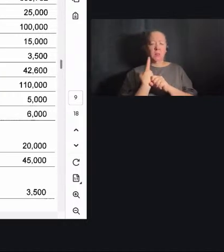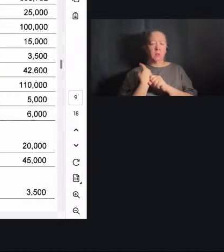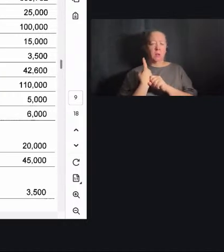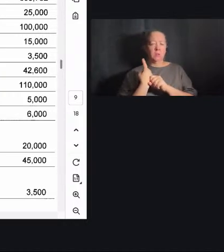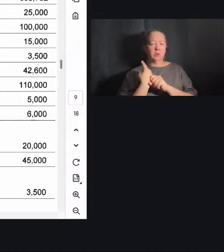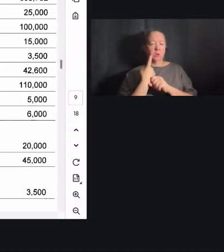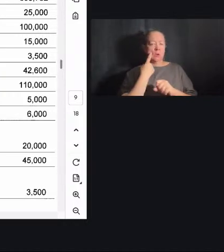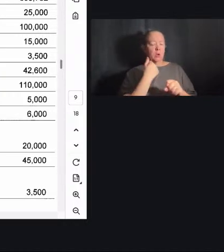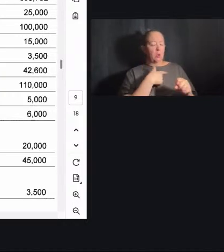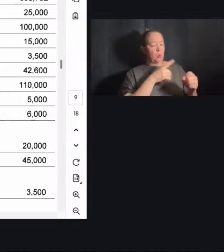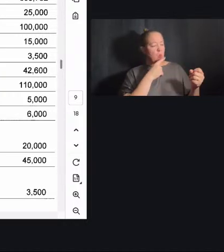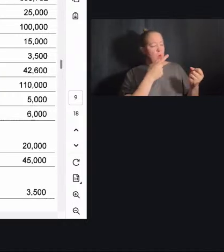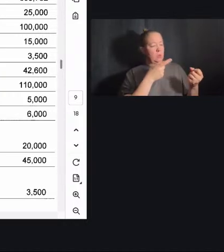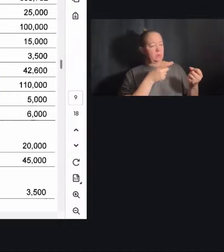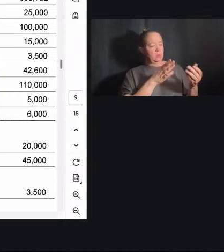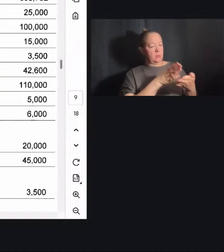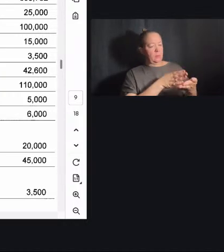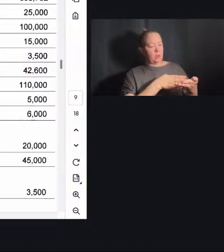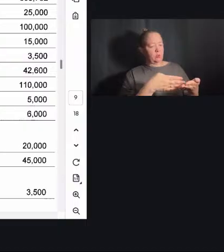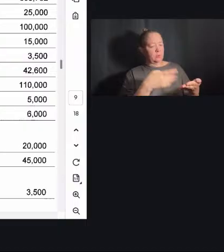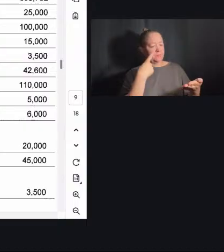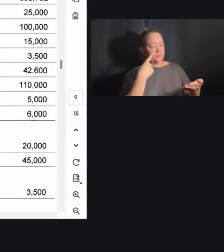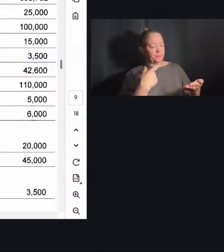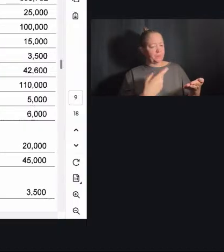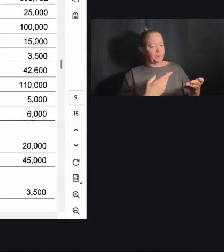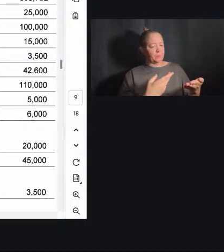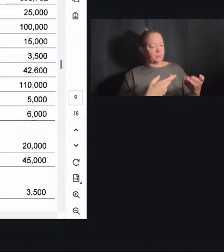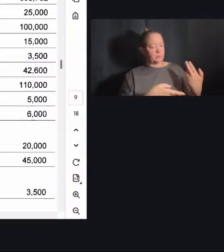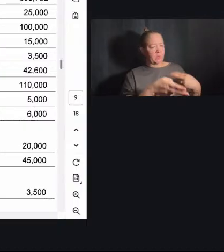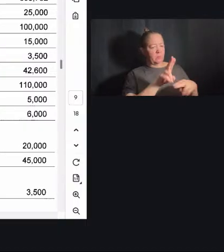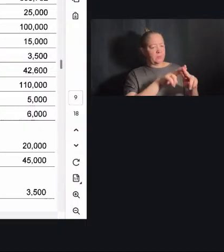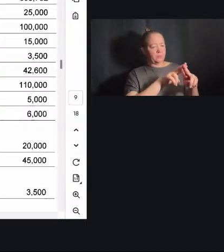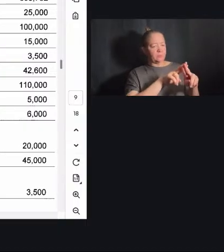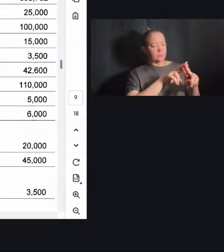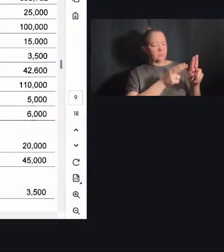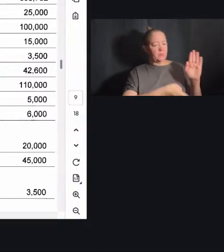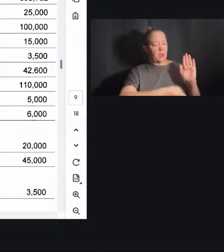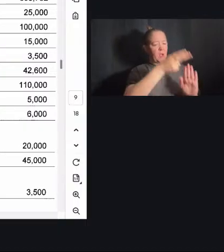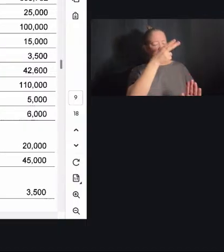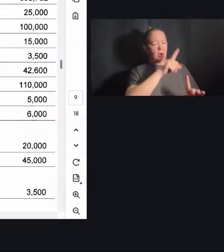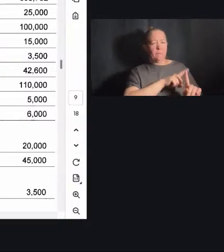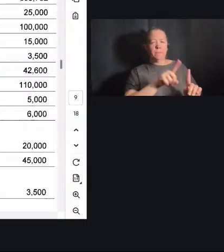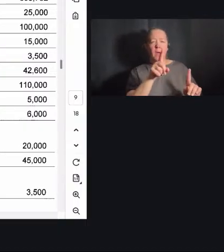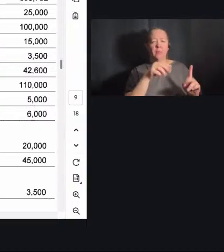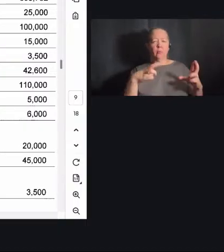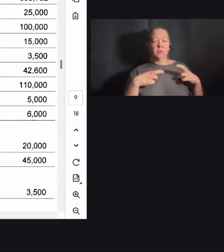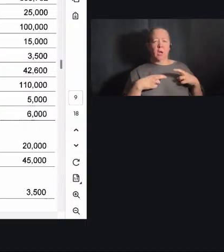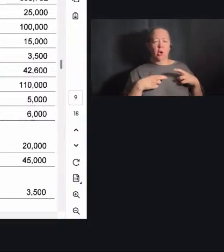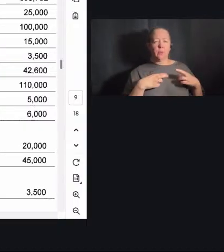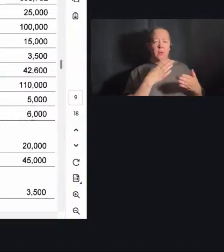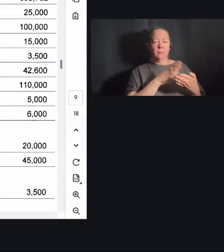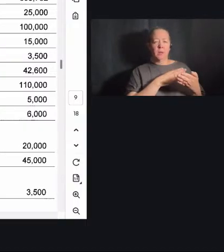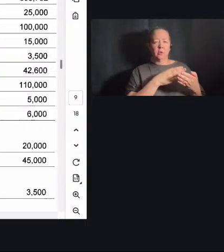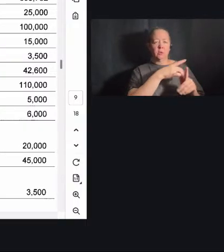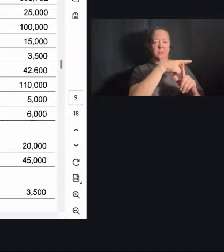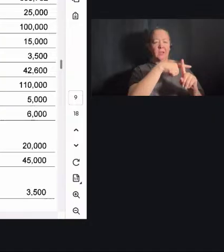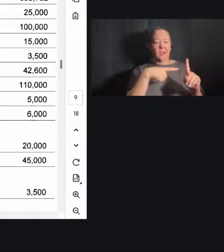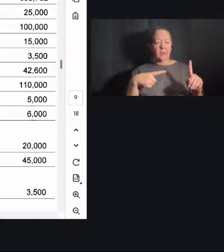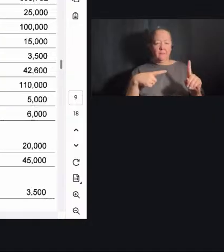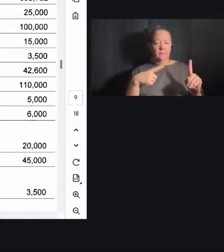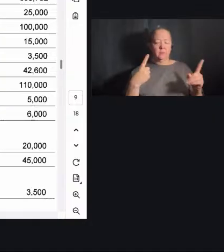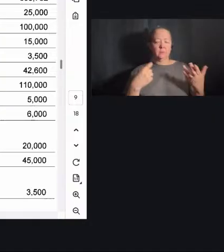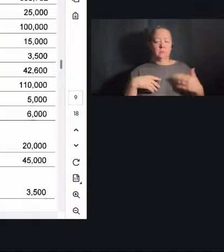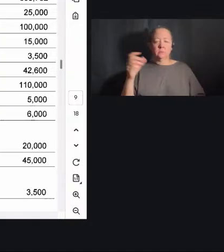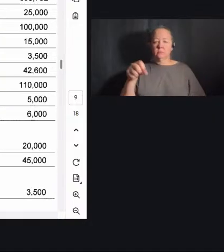but the retirement budget is half of what it is this year. Correct. I think Ms. Mock is on. There's